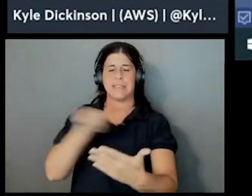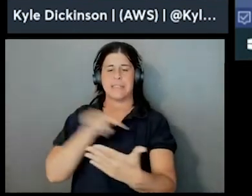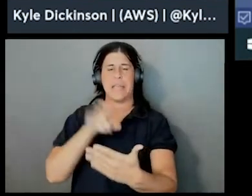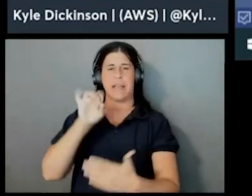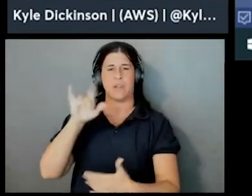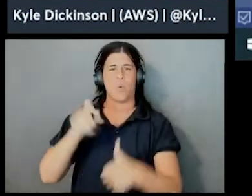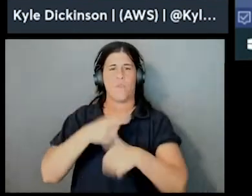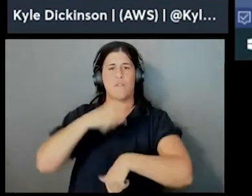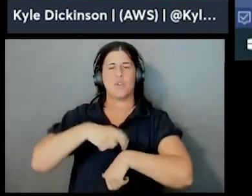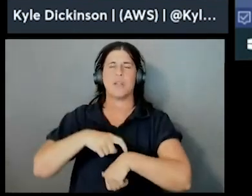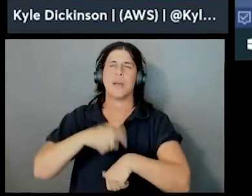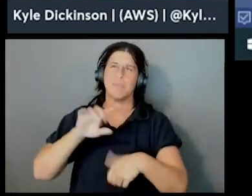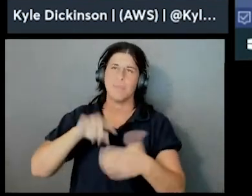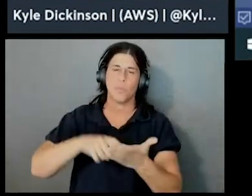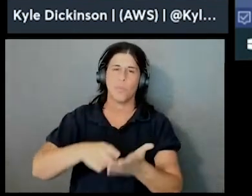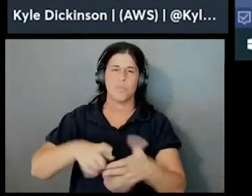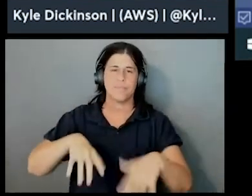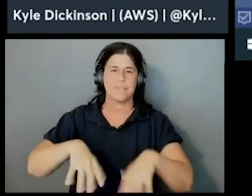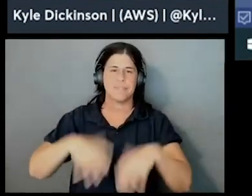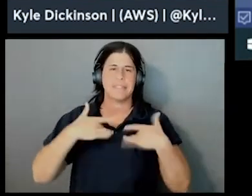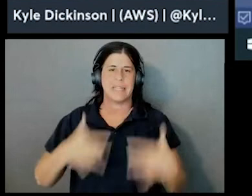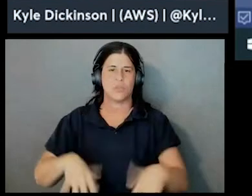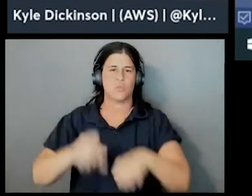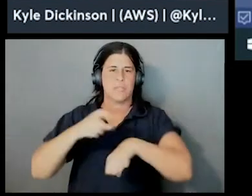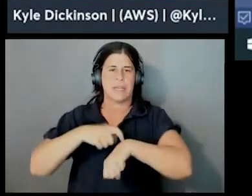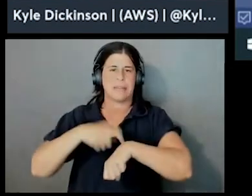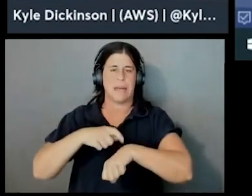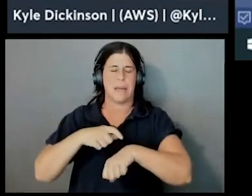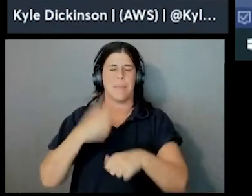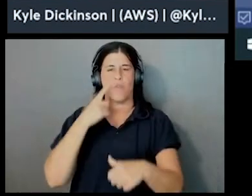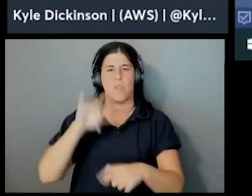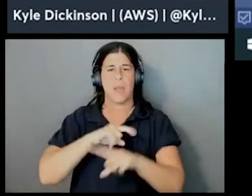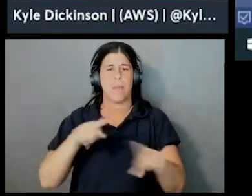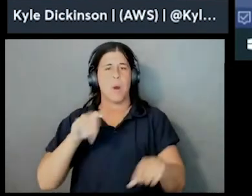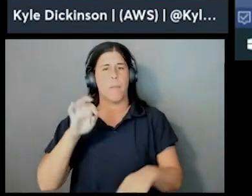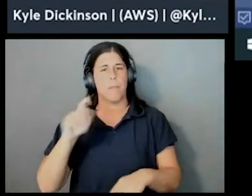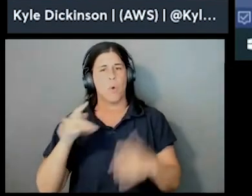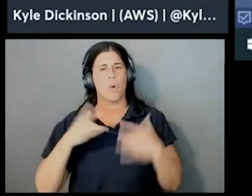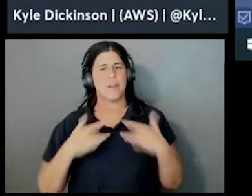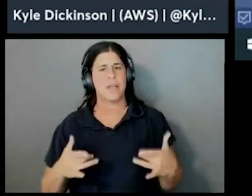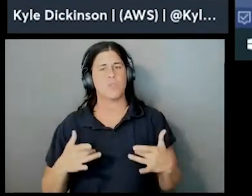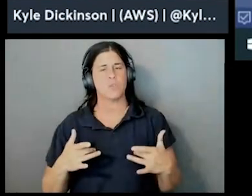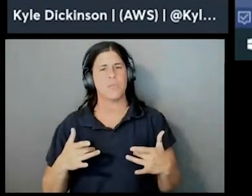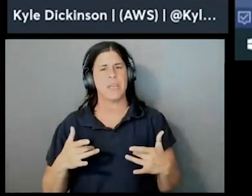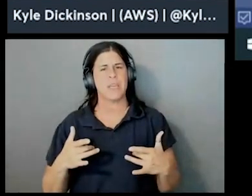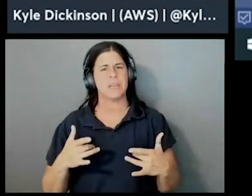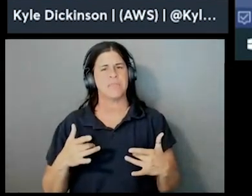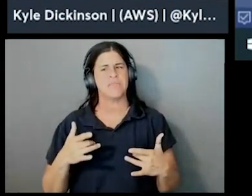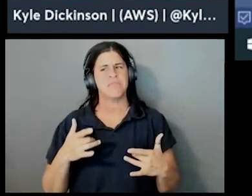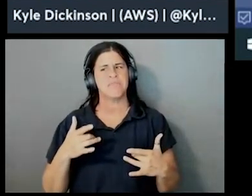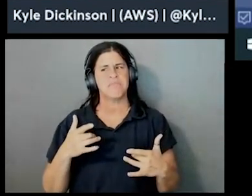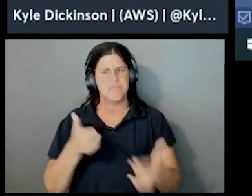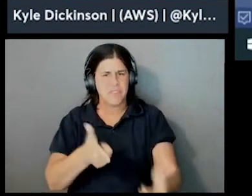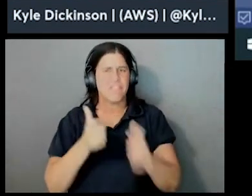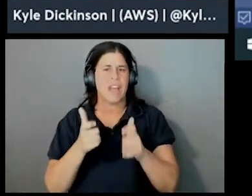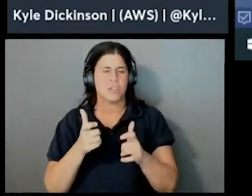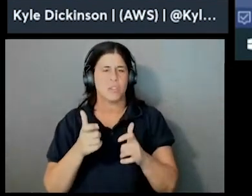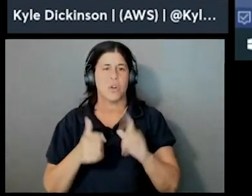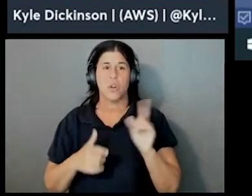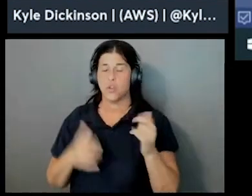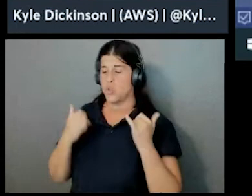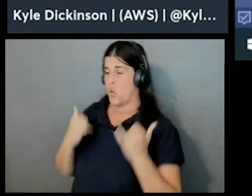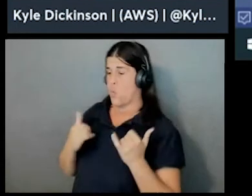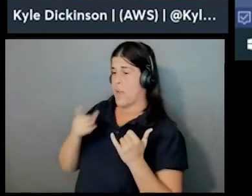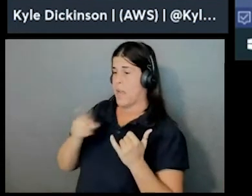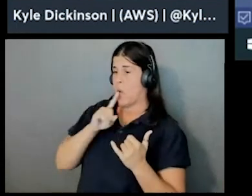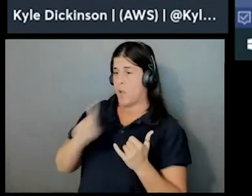longer. Generally, we see porting be a little bit comparatively faster too. So at this point, it's basically taking